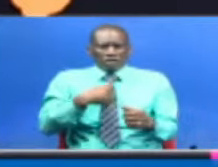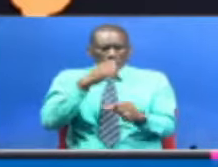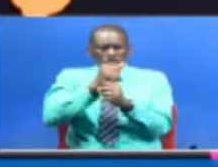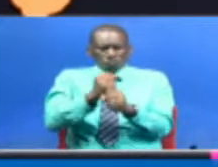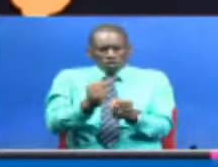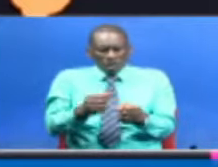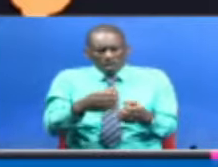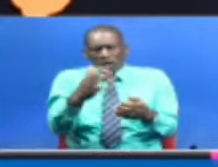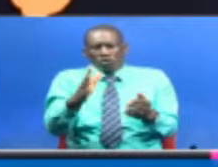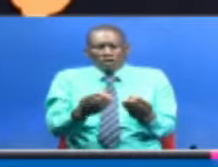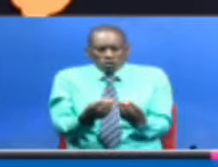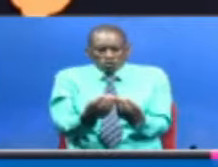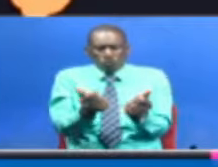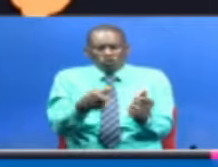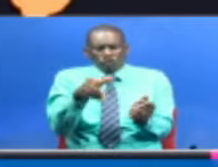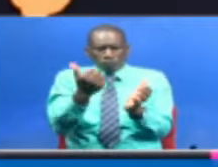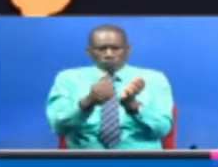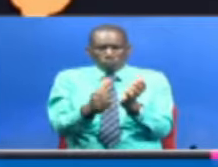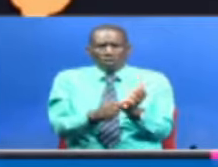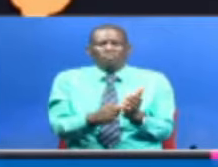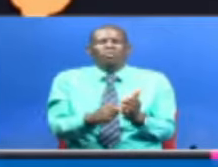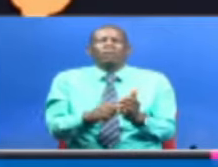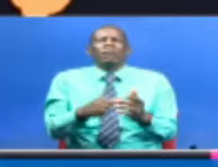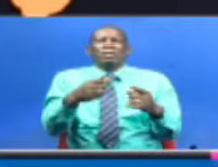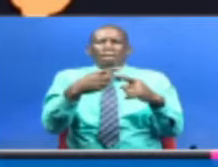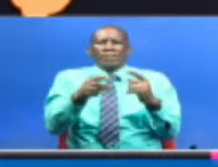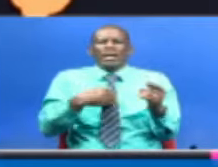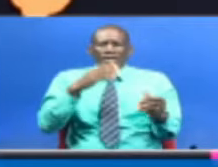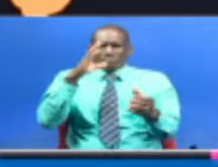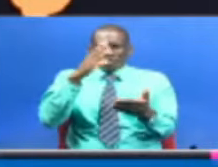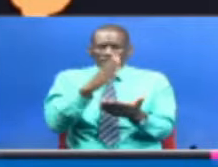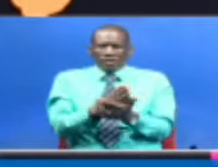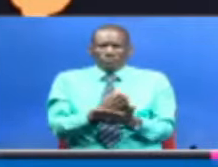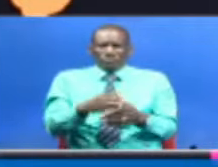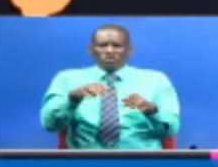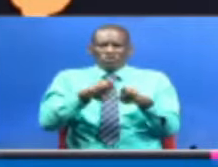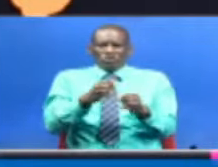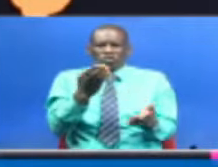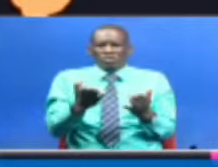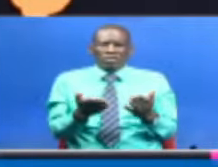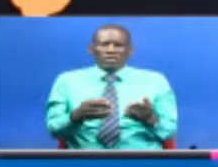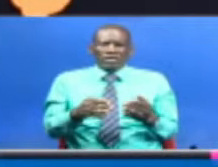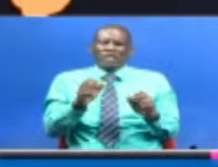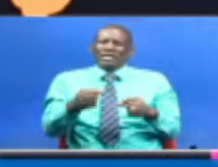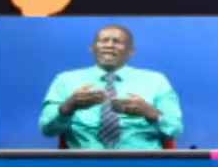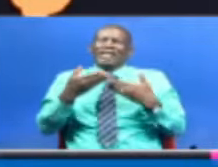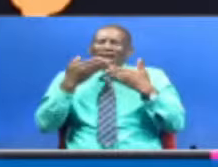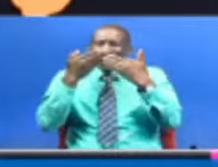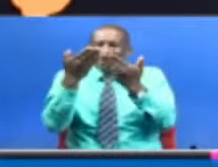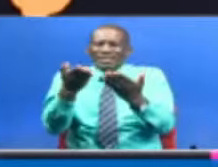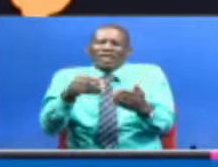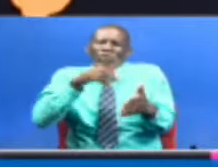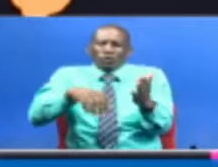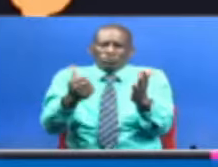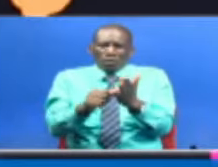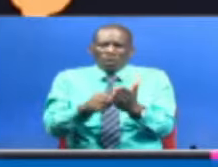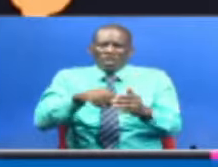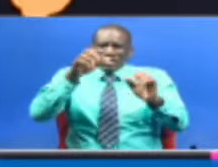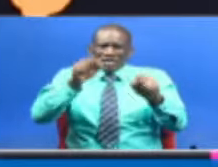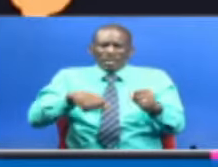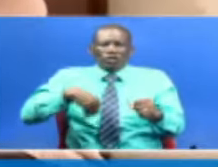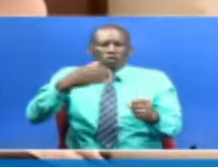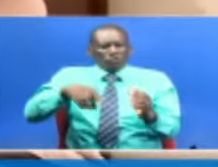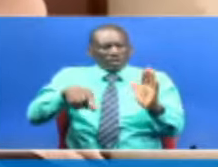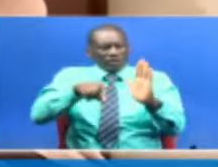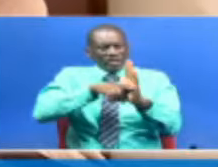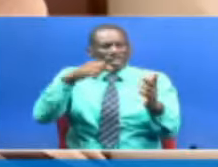find solutions around it. But I believe he will probably be able to better answer. But yes, there is always a negative impact. Thank